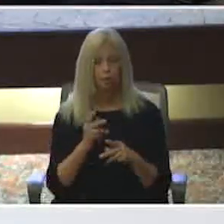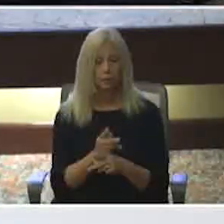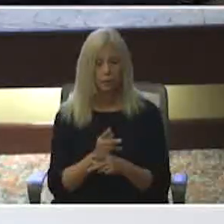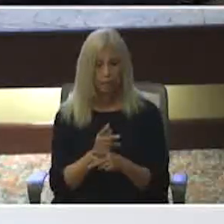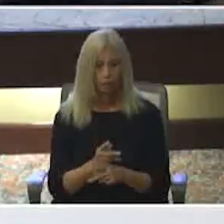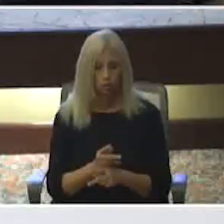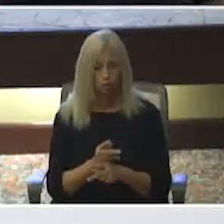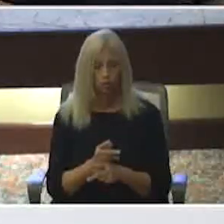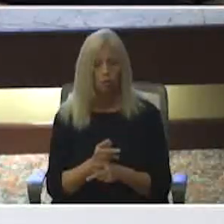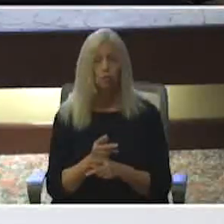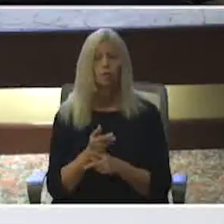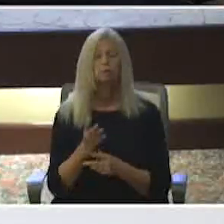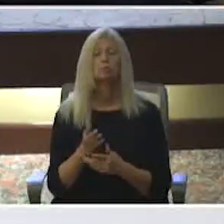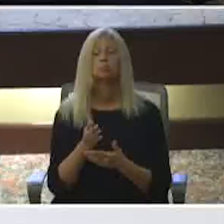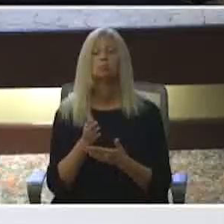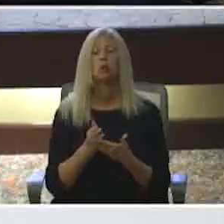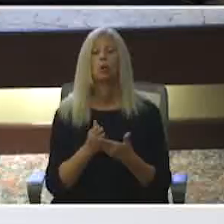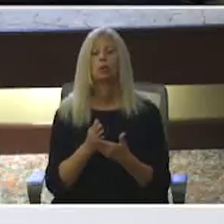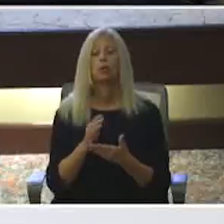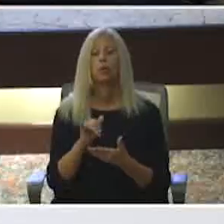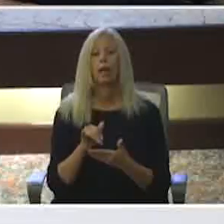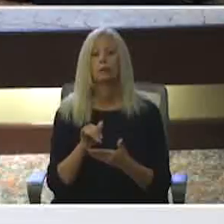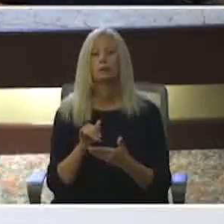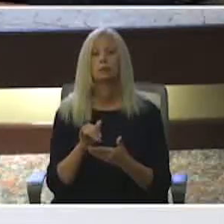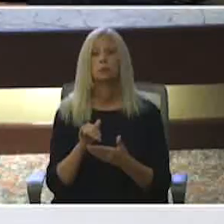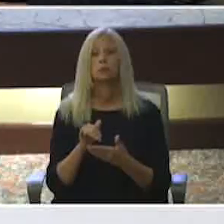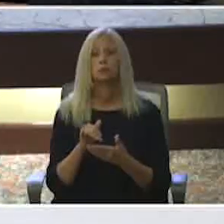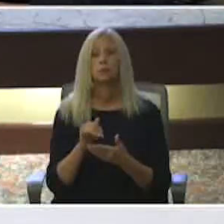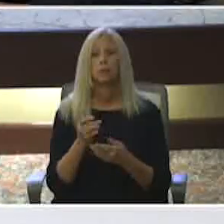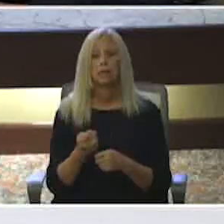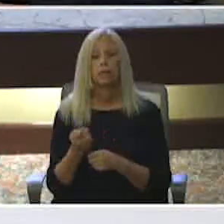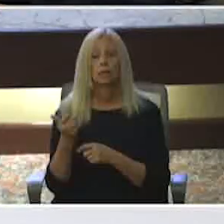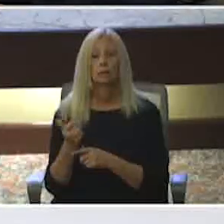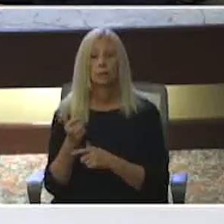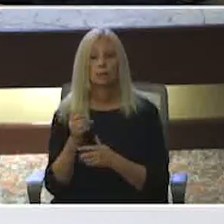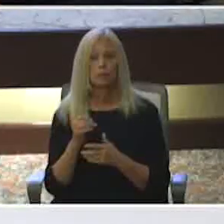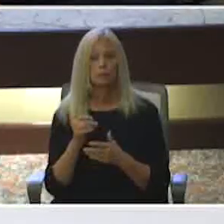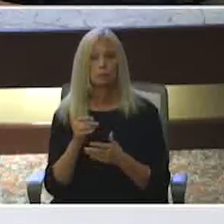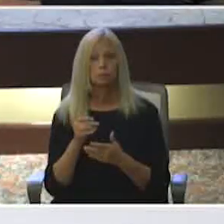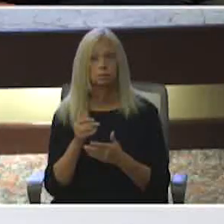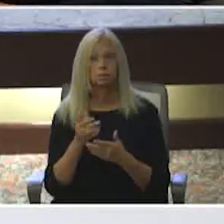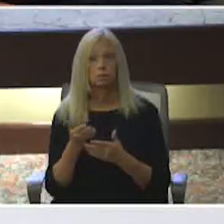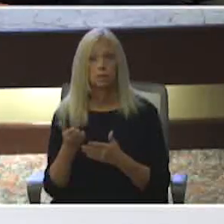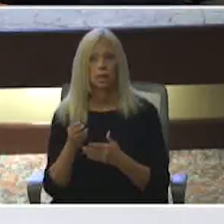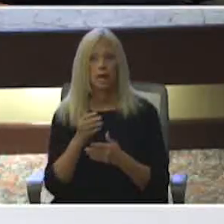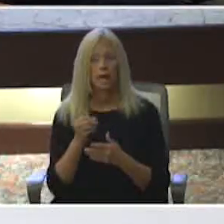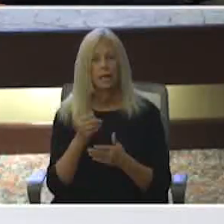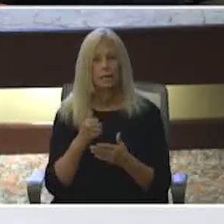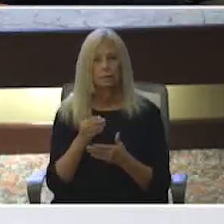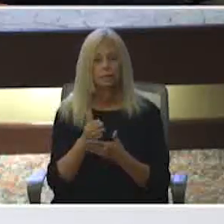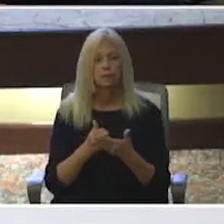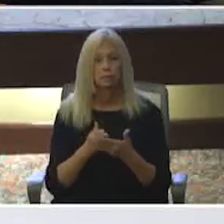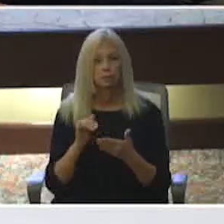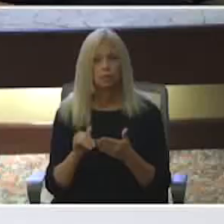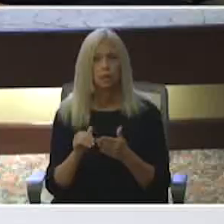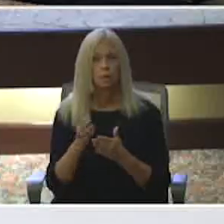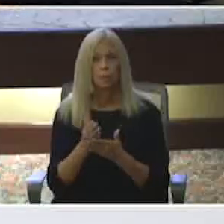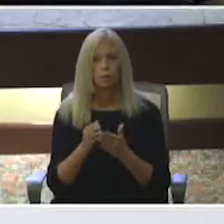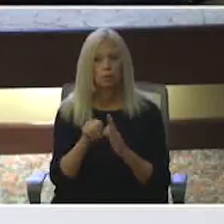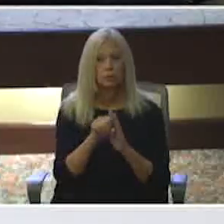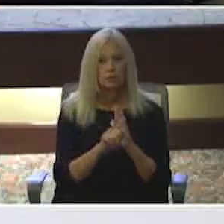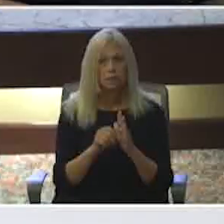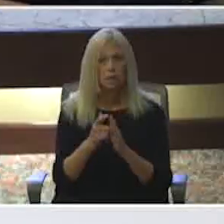that also exempts circuses. And then has a section of that part of state law that